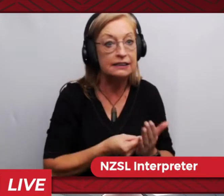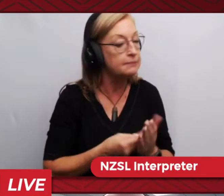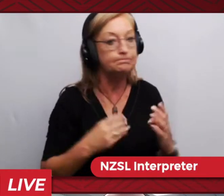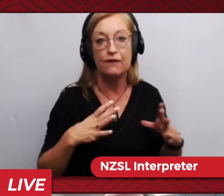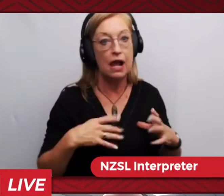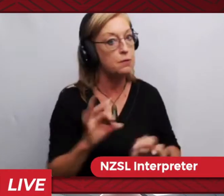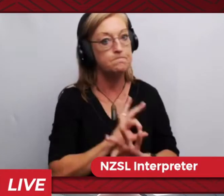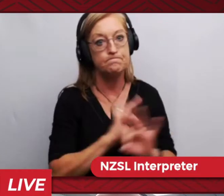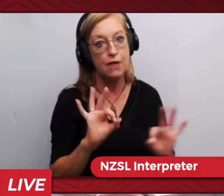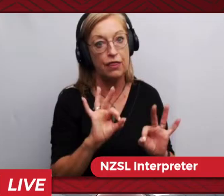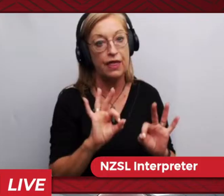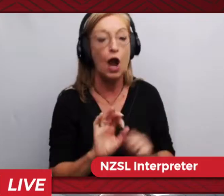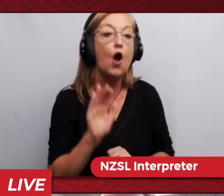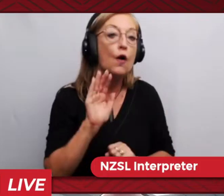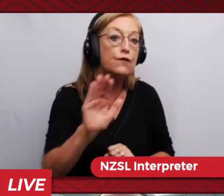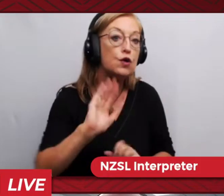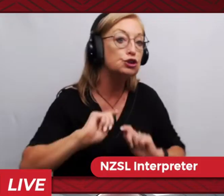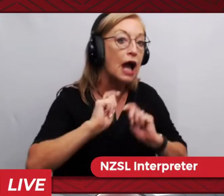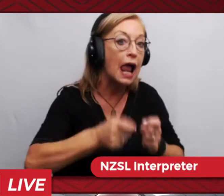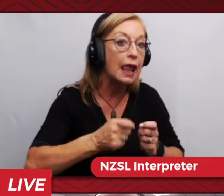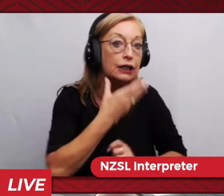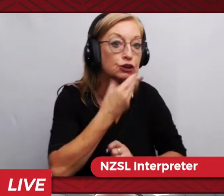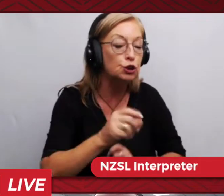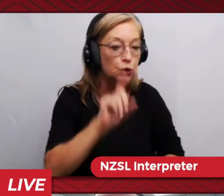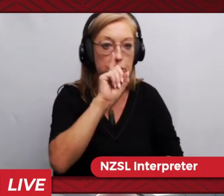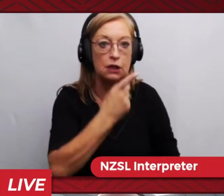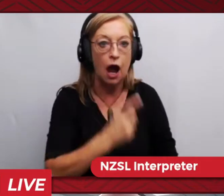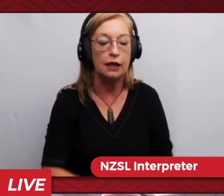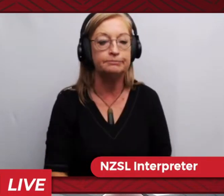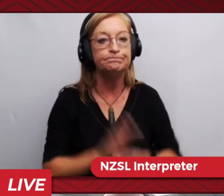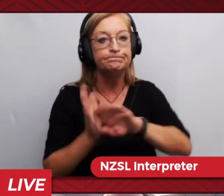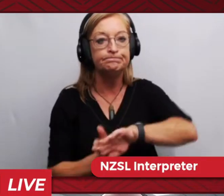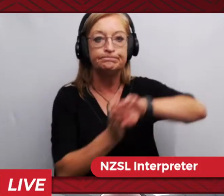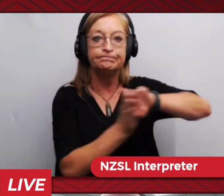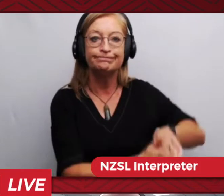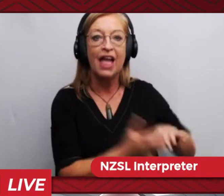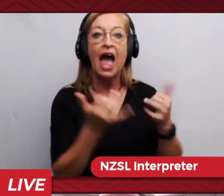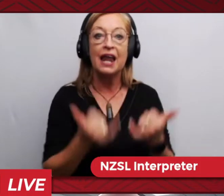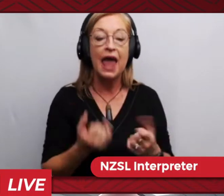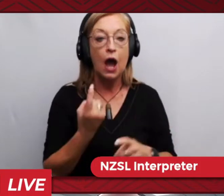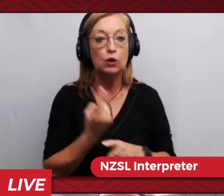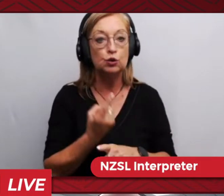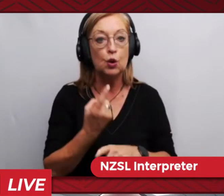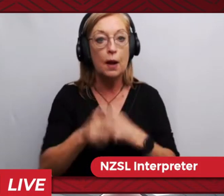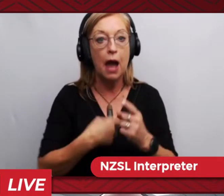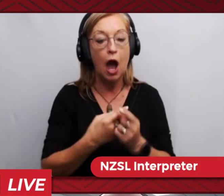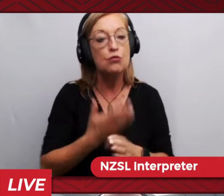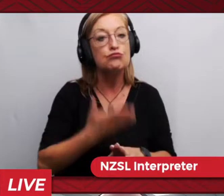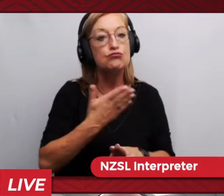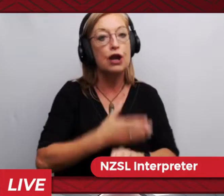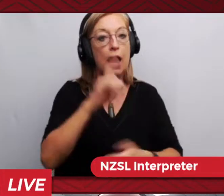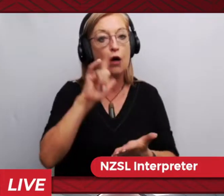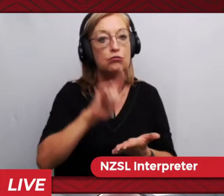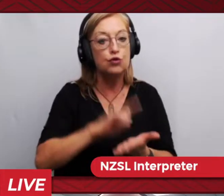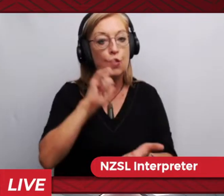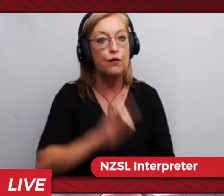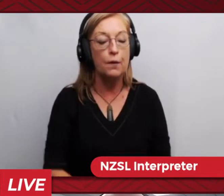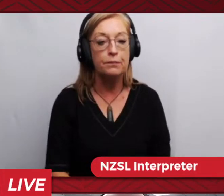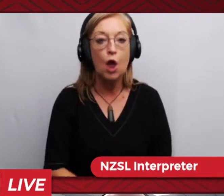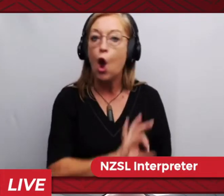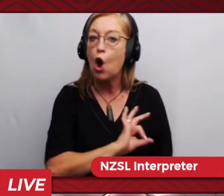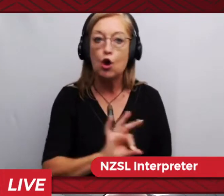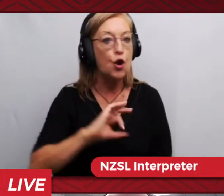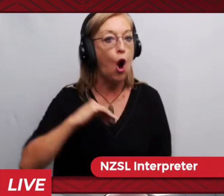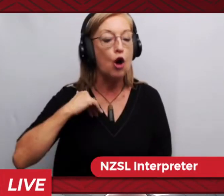So let's talk about pre-approval and how to get it. First off, pre-approval is not required for